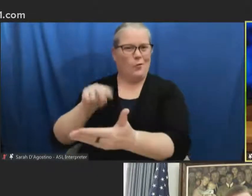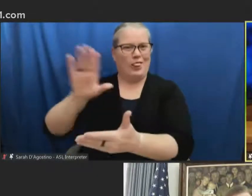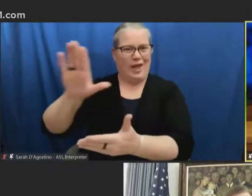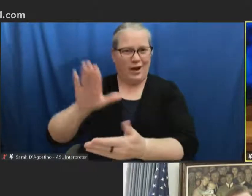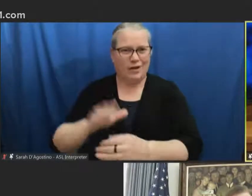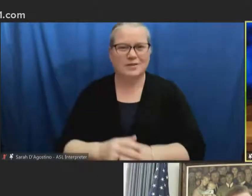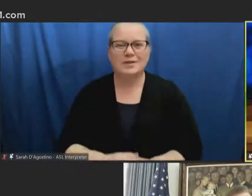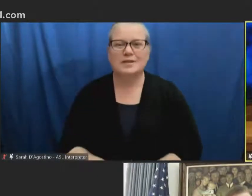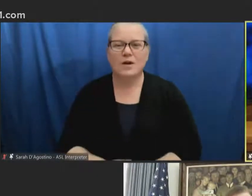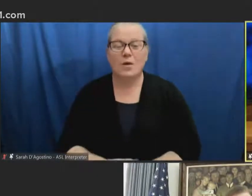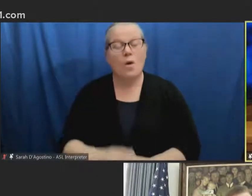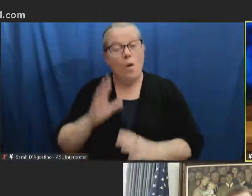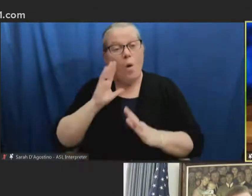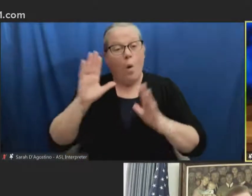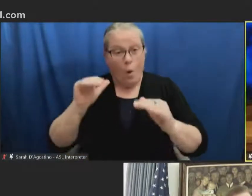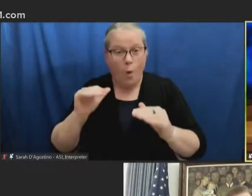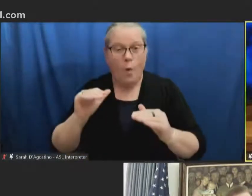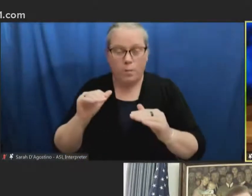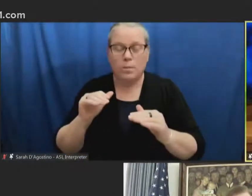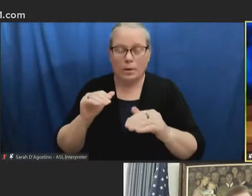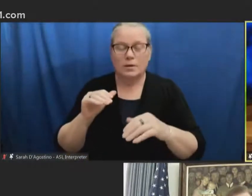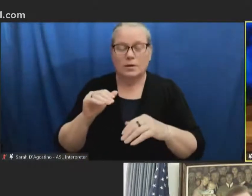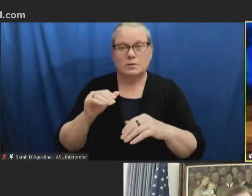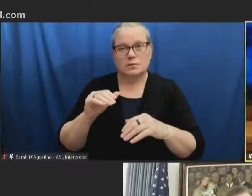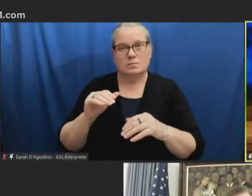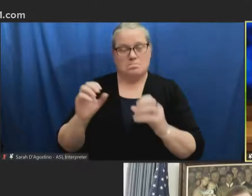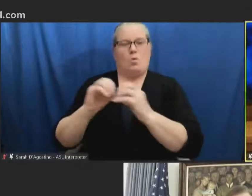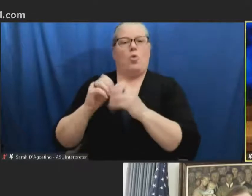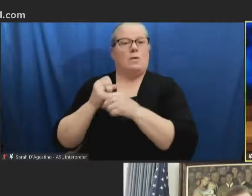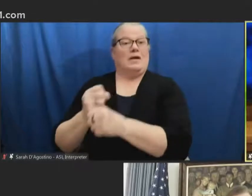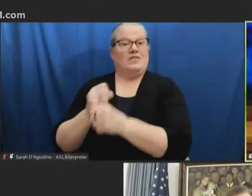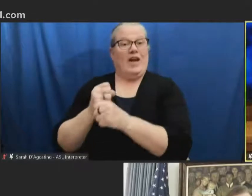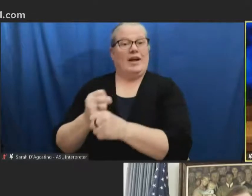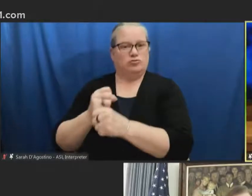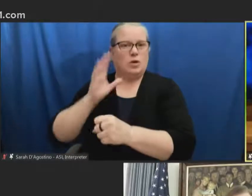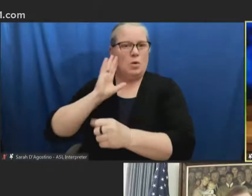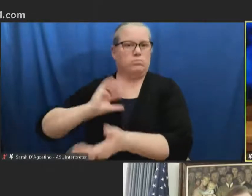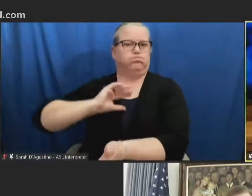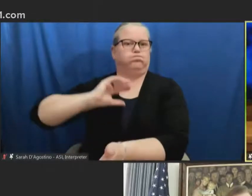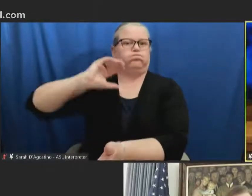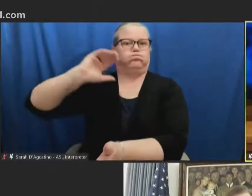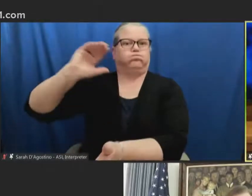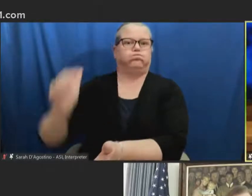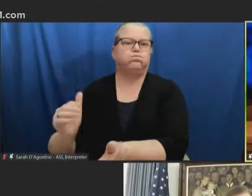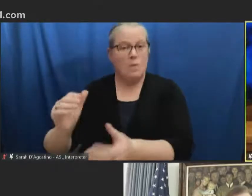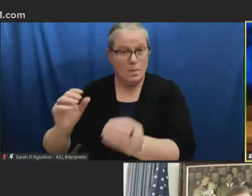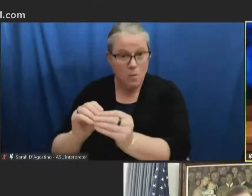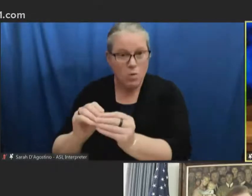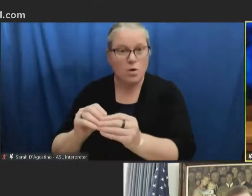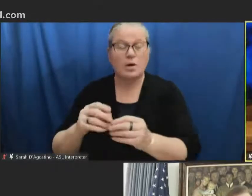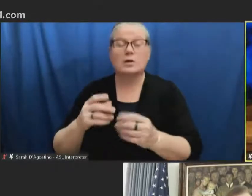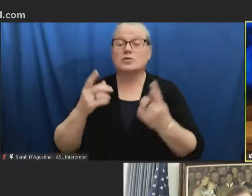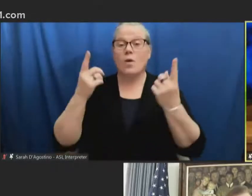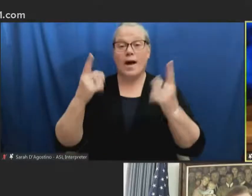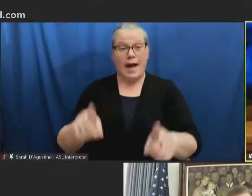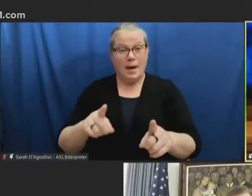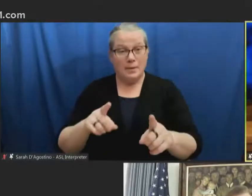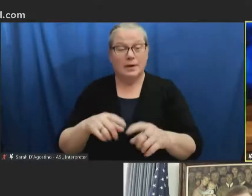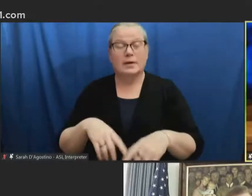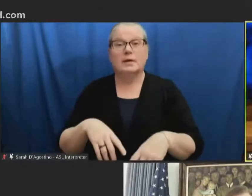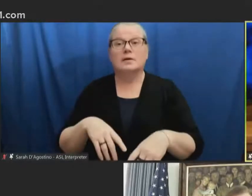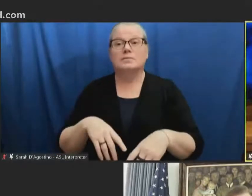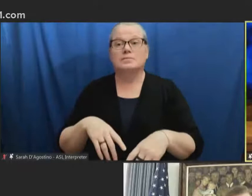hopefully, supply will expand as more manufacturing capacity comes online. So you're going to have a situation where you have rapidly